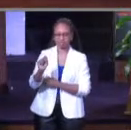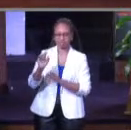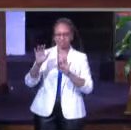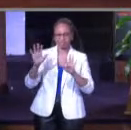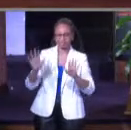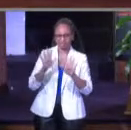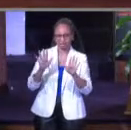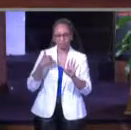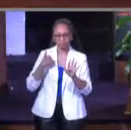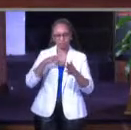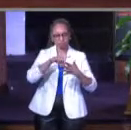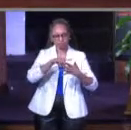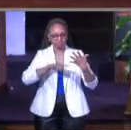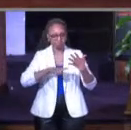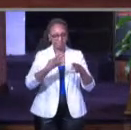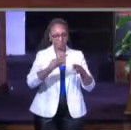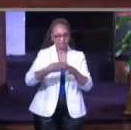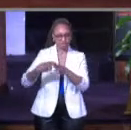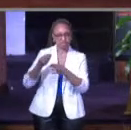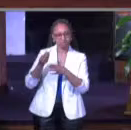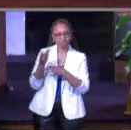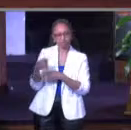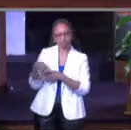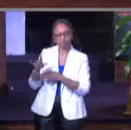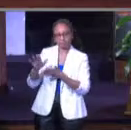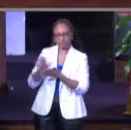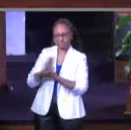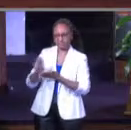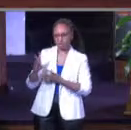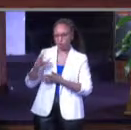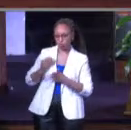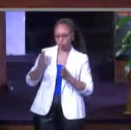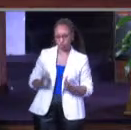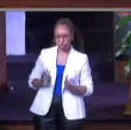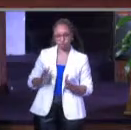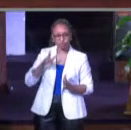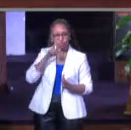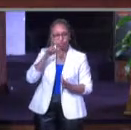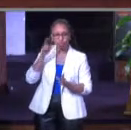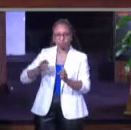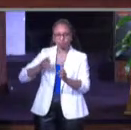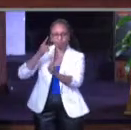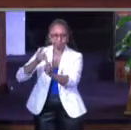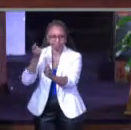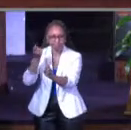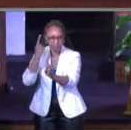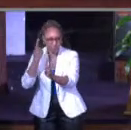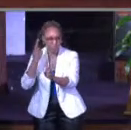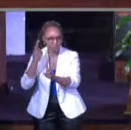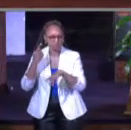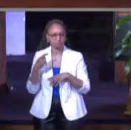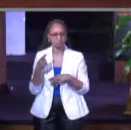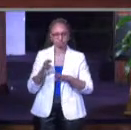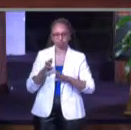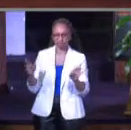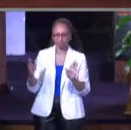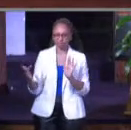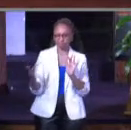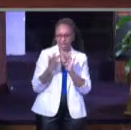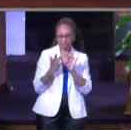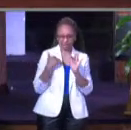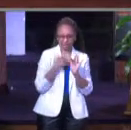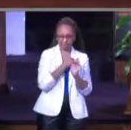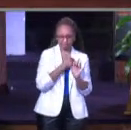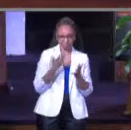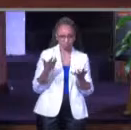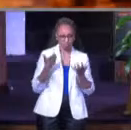new entrepreneurs and businesses who have caught the vision and reached out about participating. It's